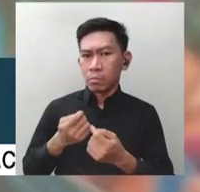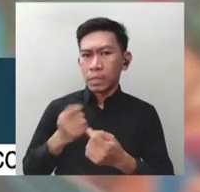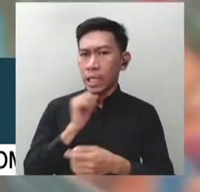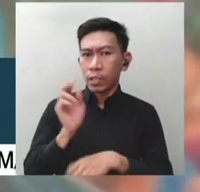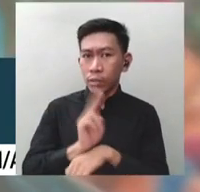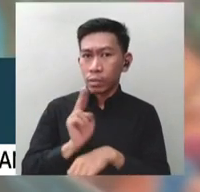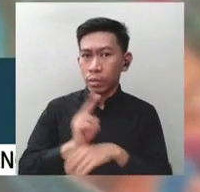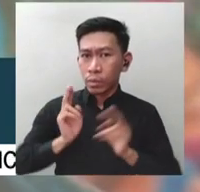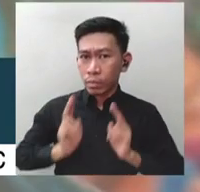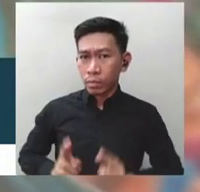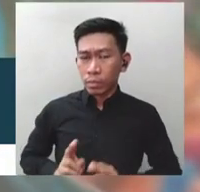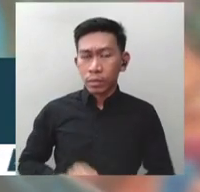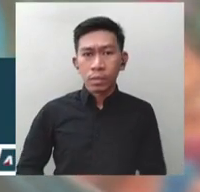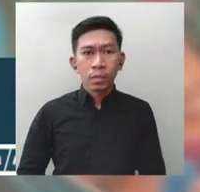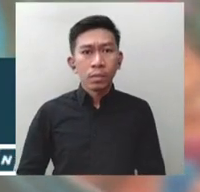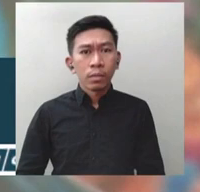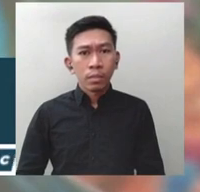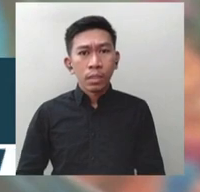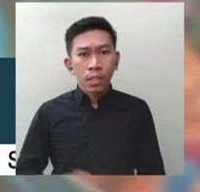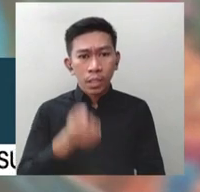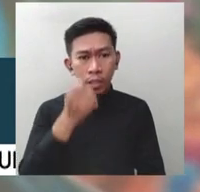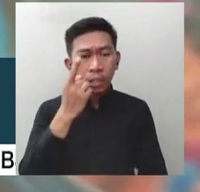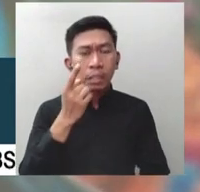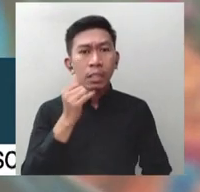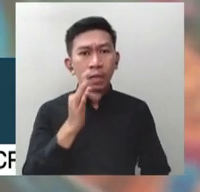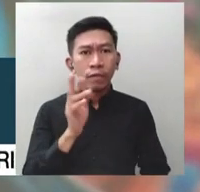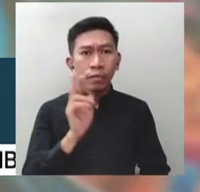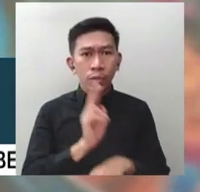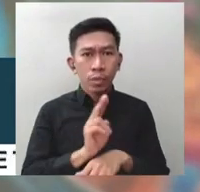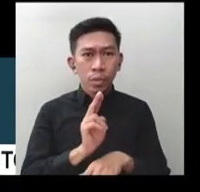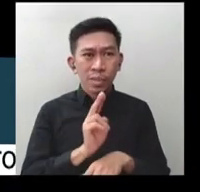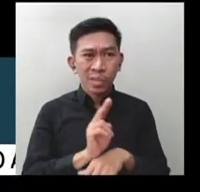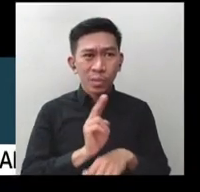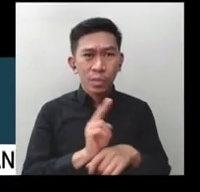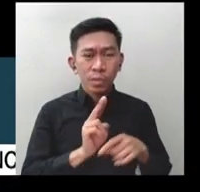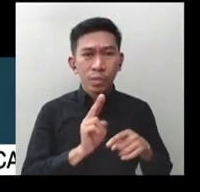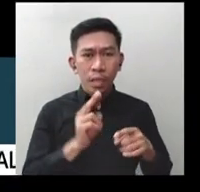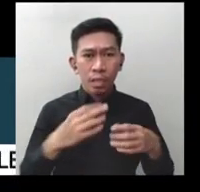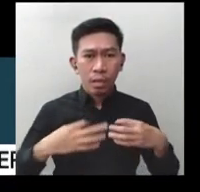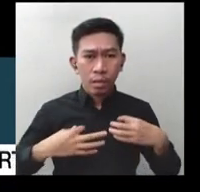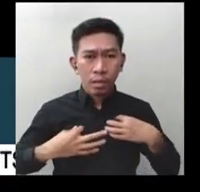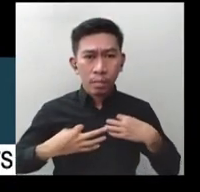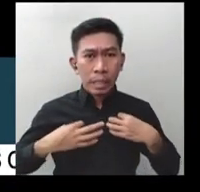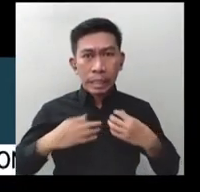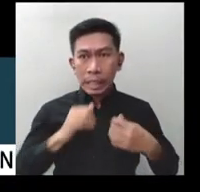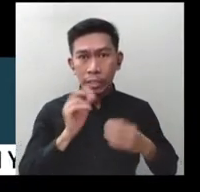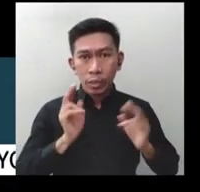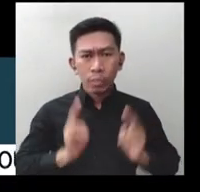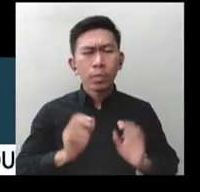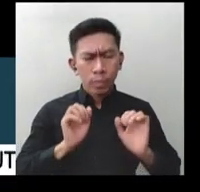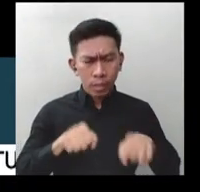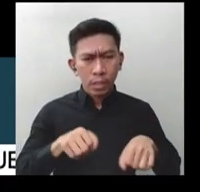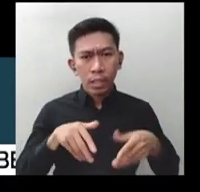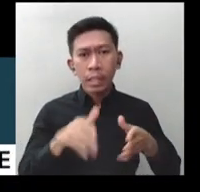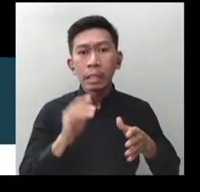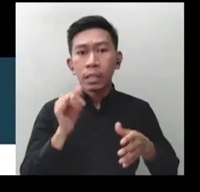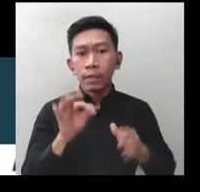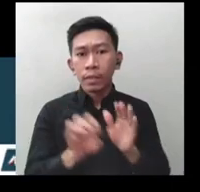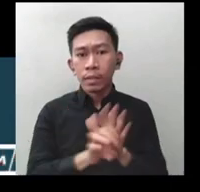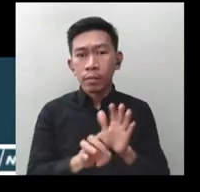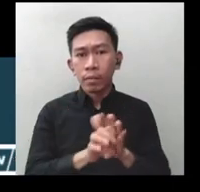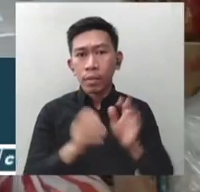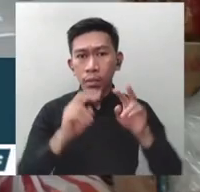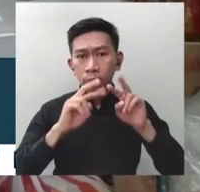Ms. Carmina, that the use of civilian clothes is allowed during police operation, especially when they are conducting a